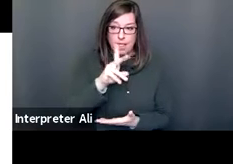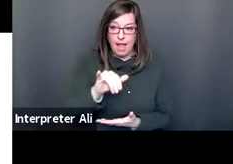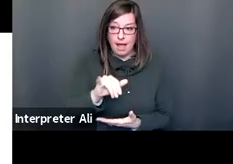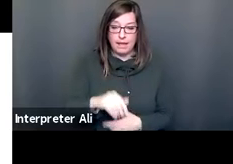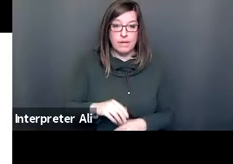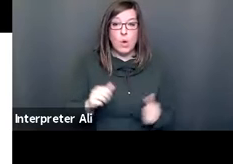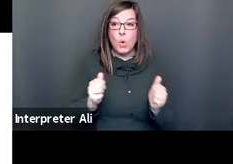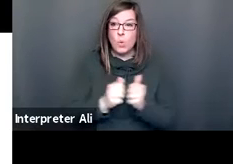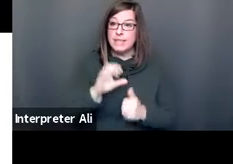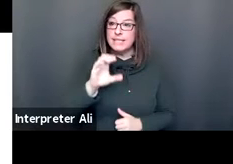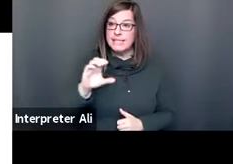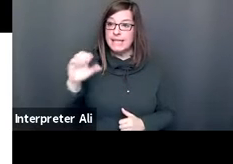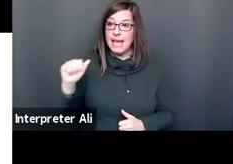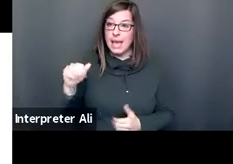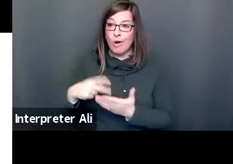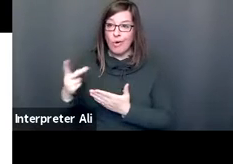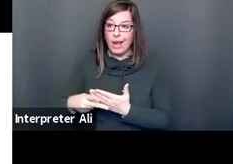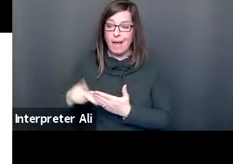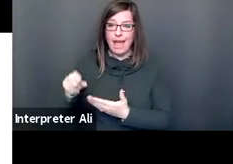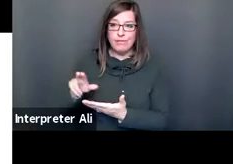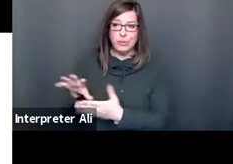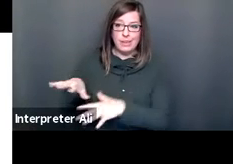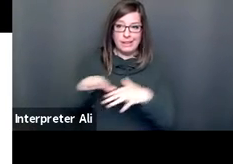would just have to leave the CCA program.